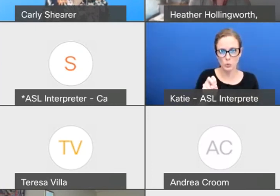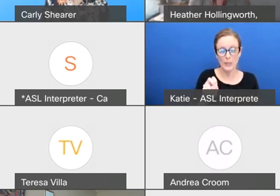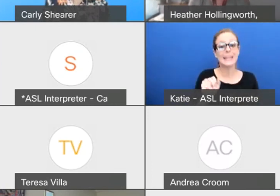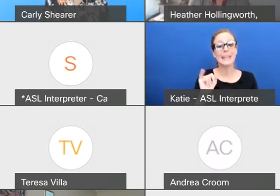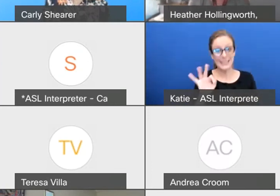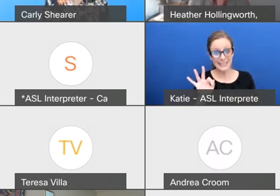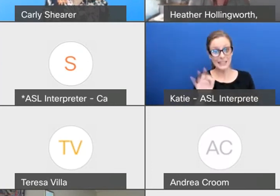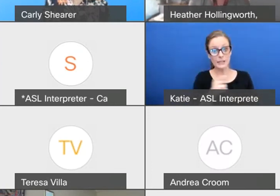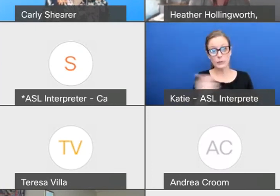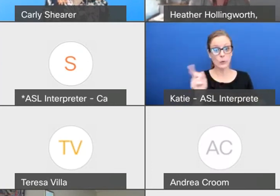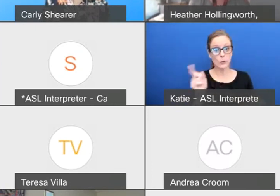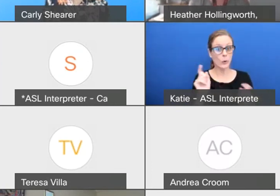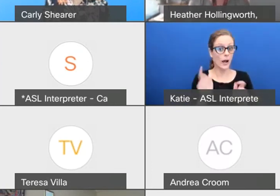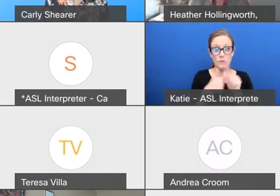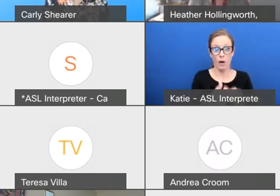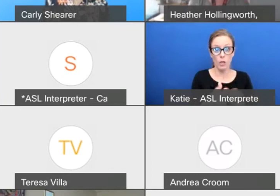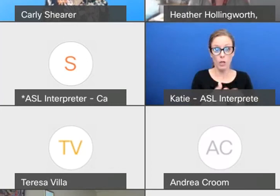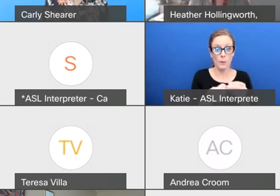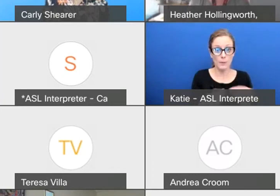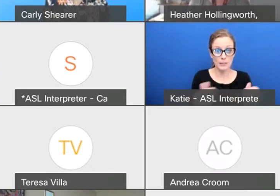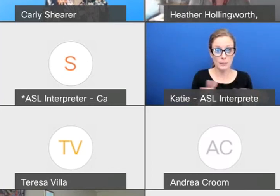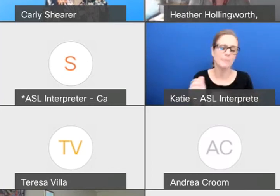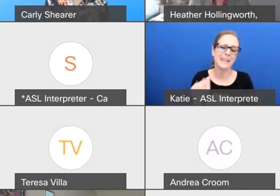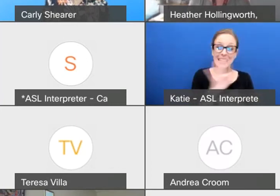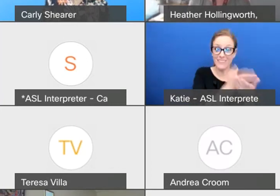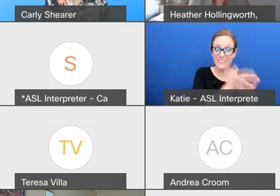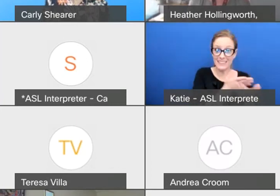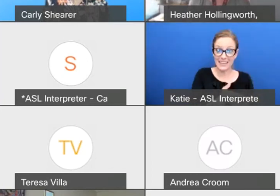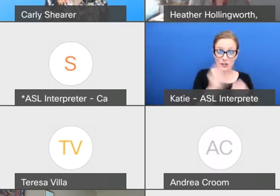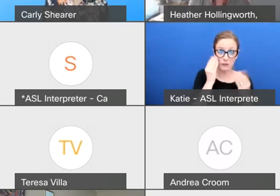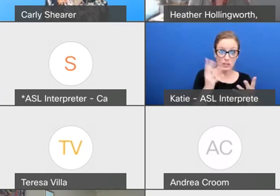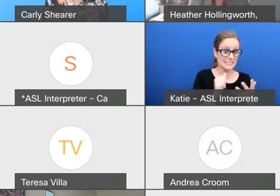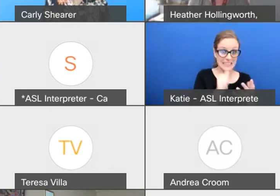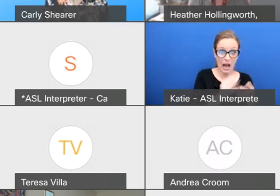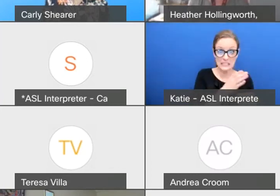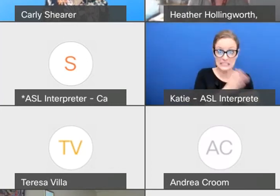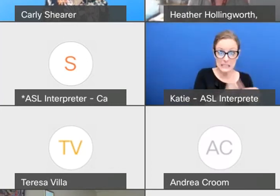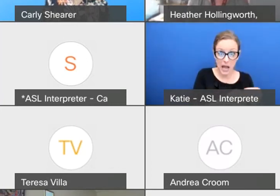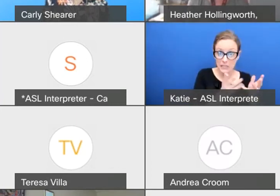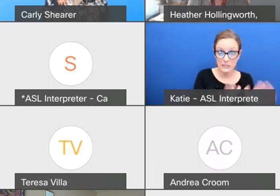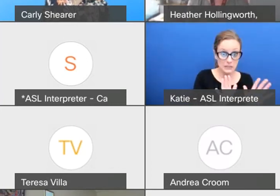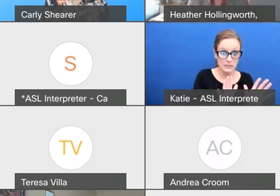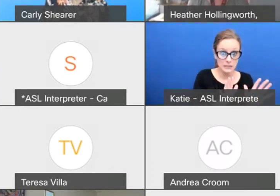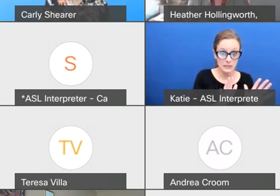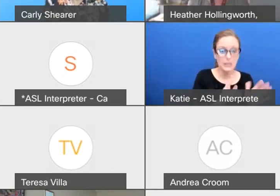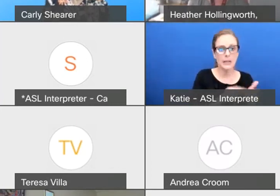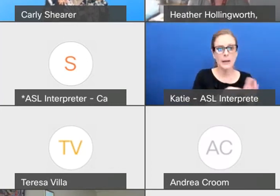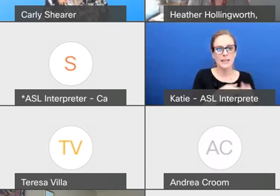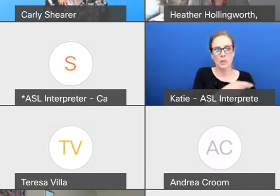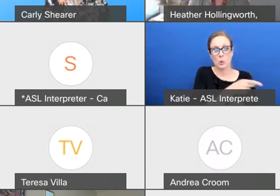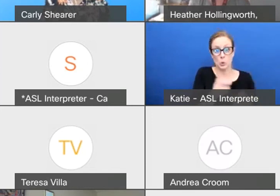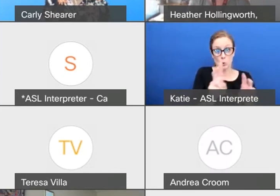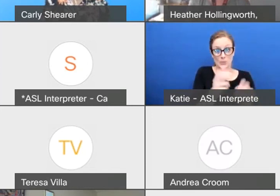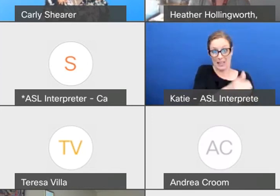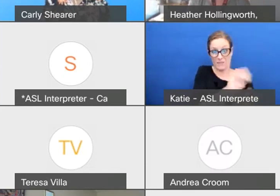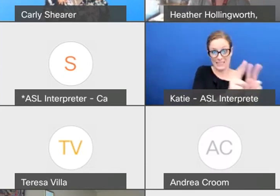at that point or not. Because if your validation information is not done, then that means you self-assessed, but then we